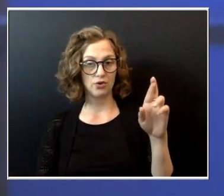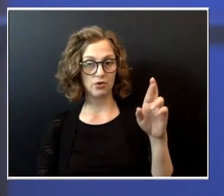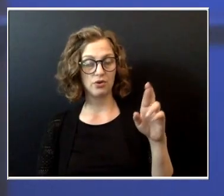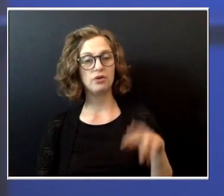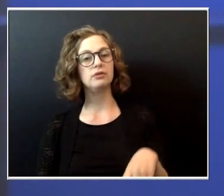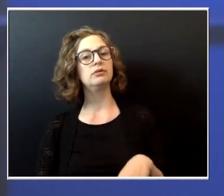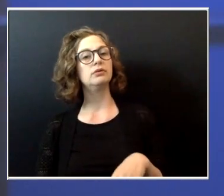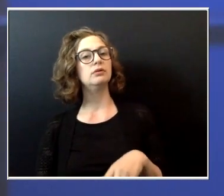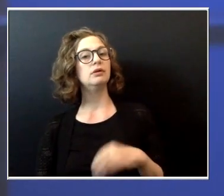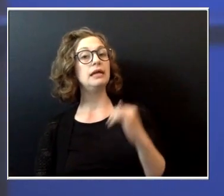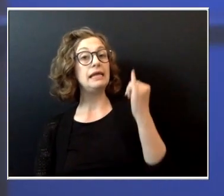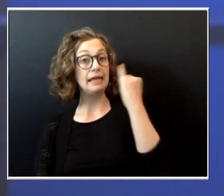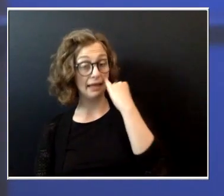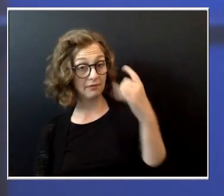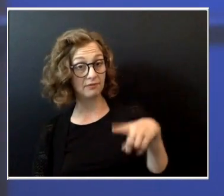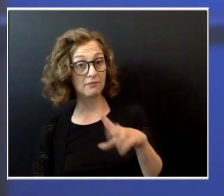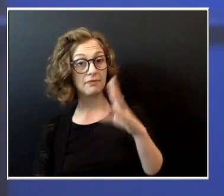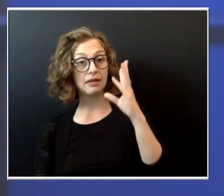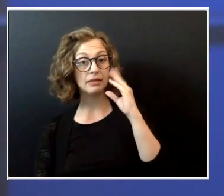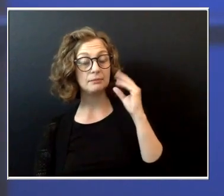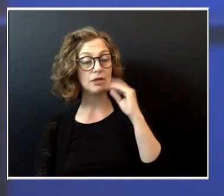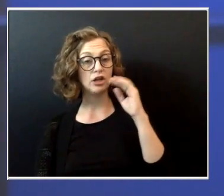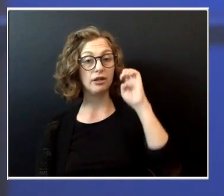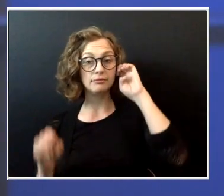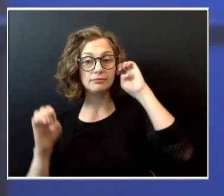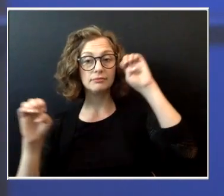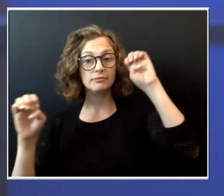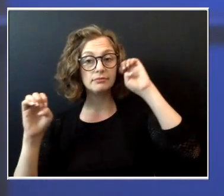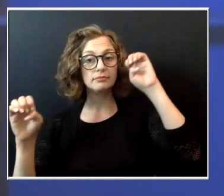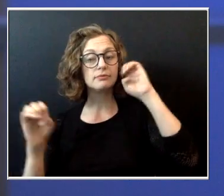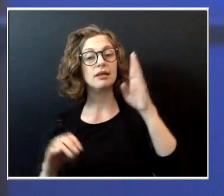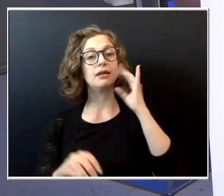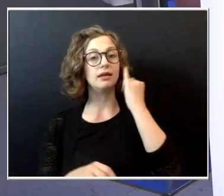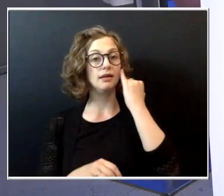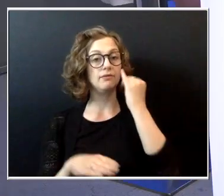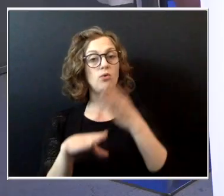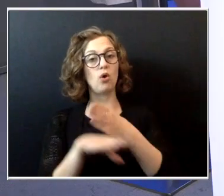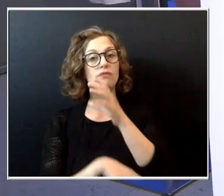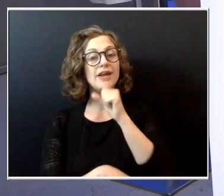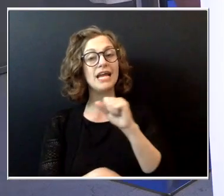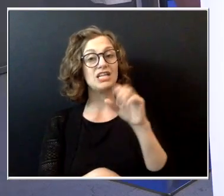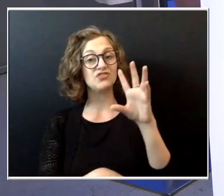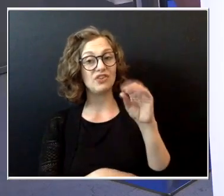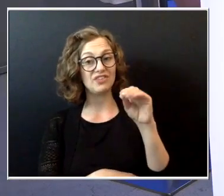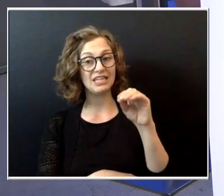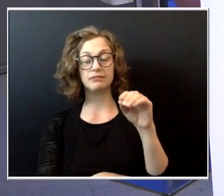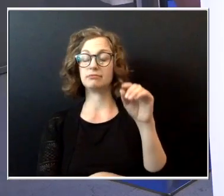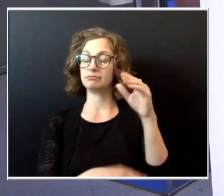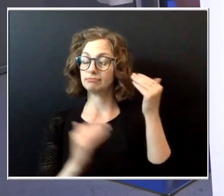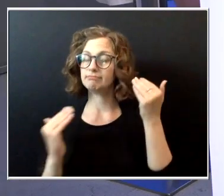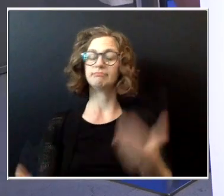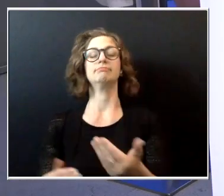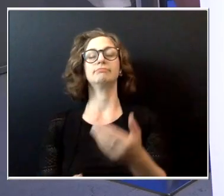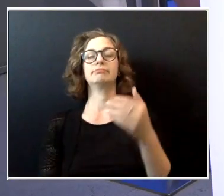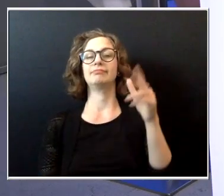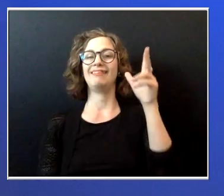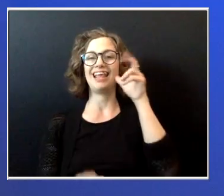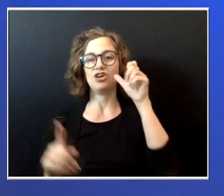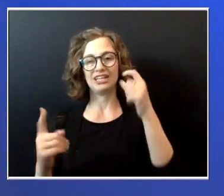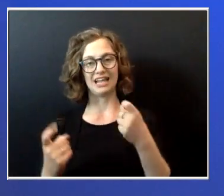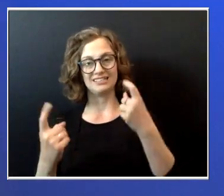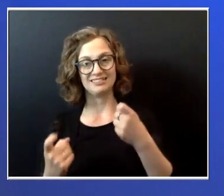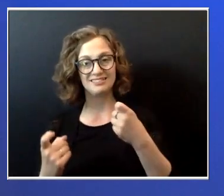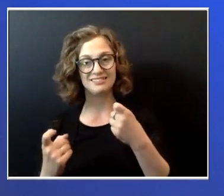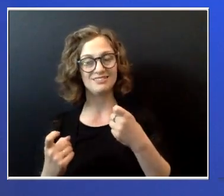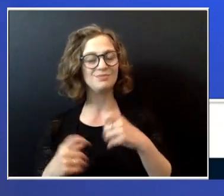ear, if you're over 50, get your hearing tested. Okay. Yeah. Excellent point. Dr. Mann. Final thought,